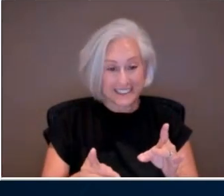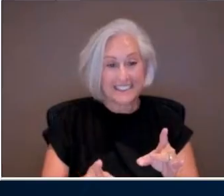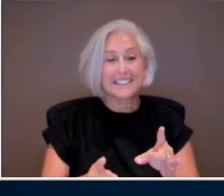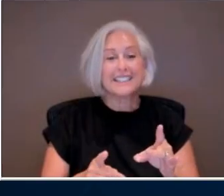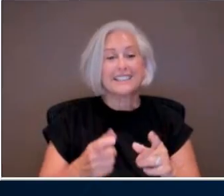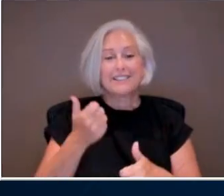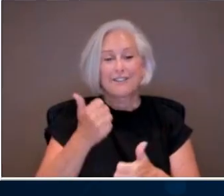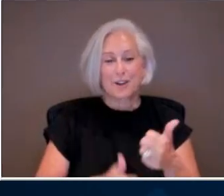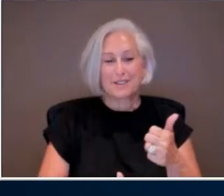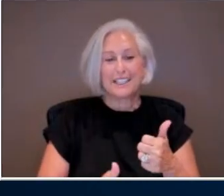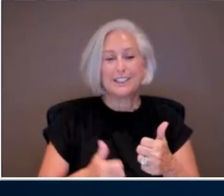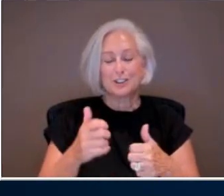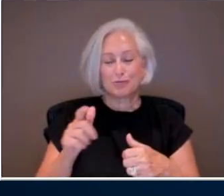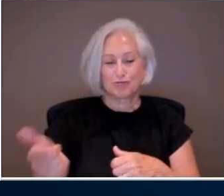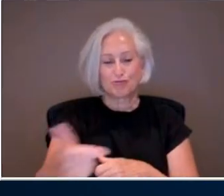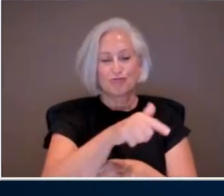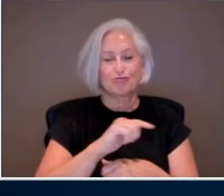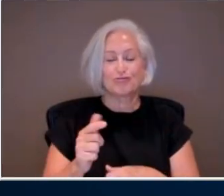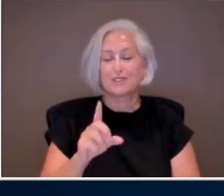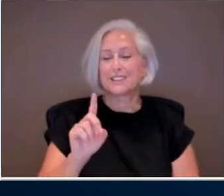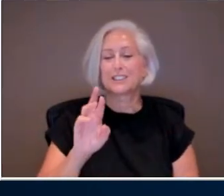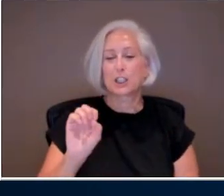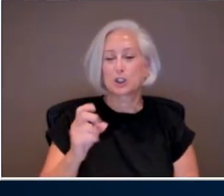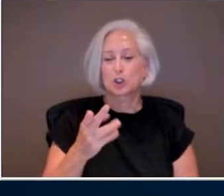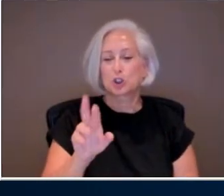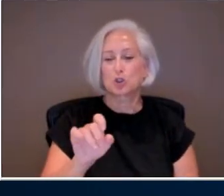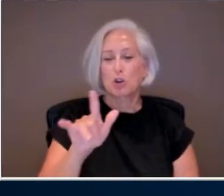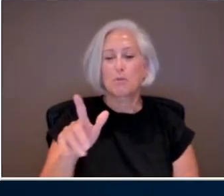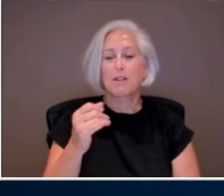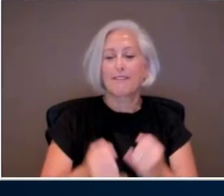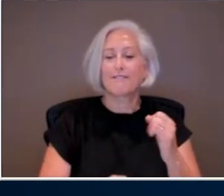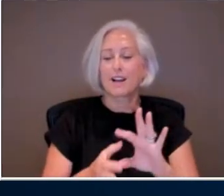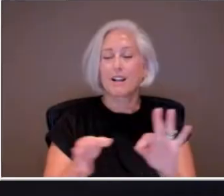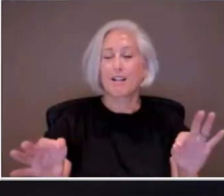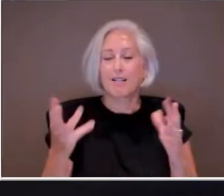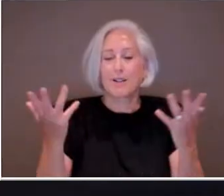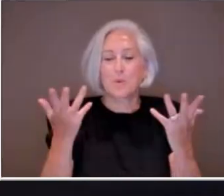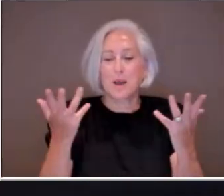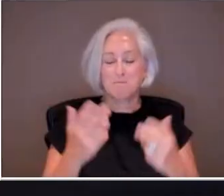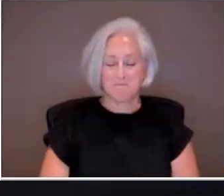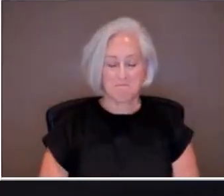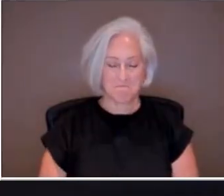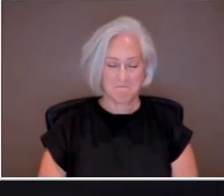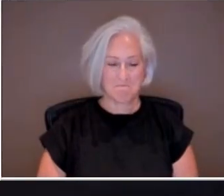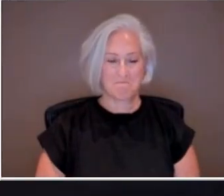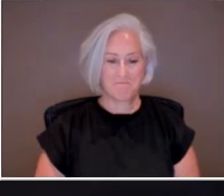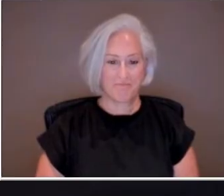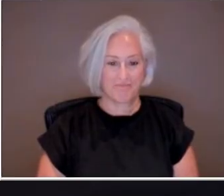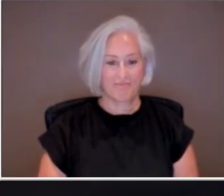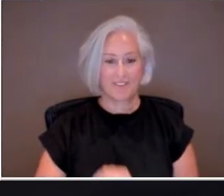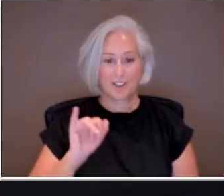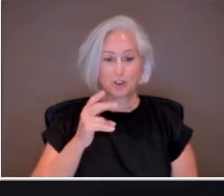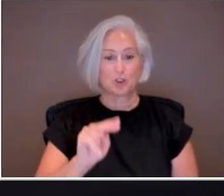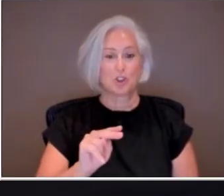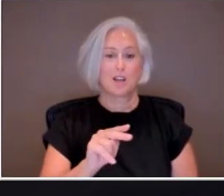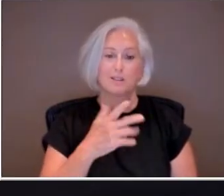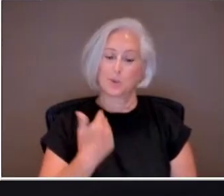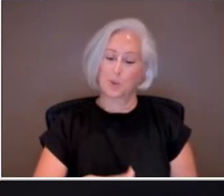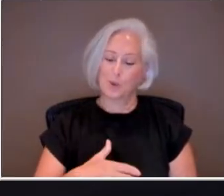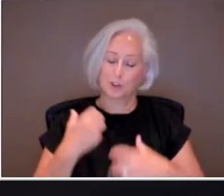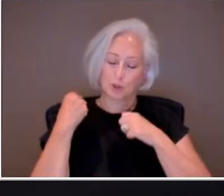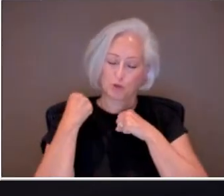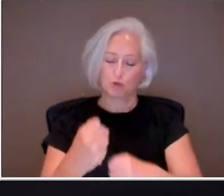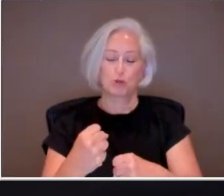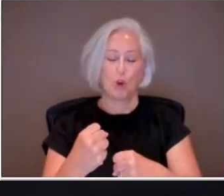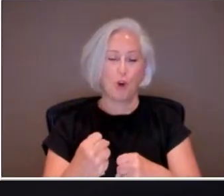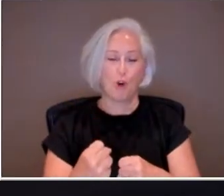guests today. Dr. Schruppel, what do you want our viewers to know? How strong Jen is. I mean, I think this is an